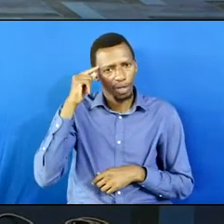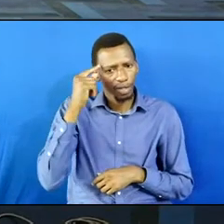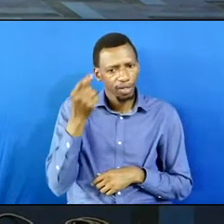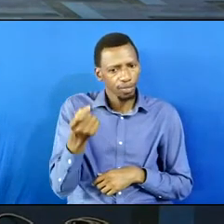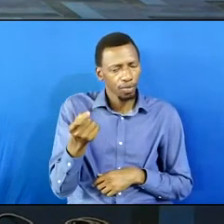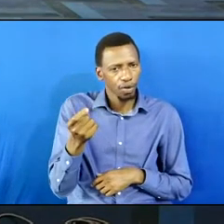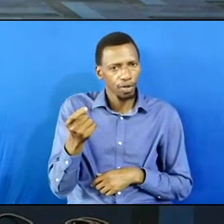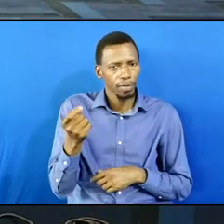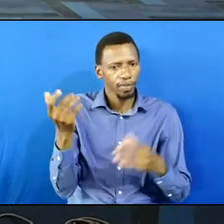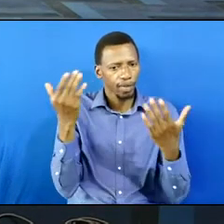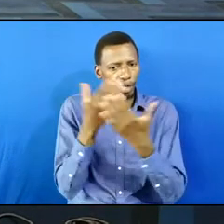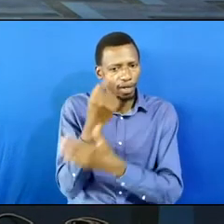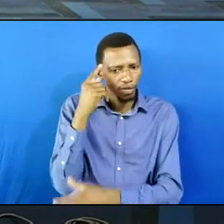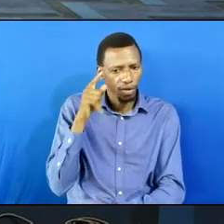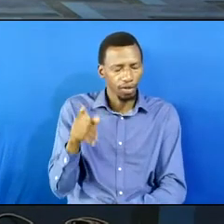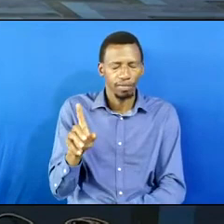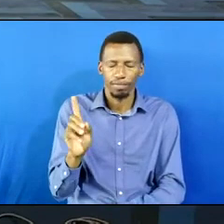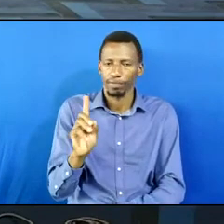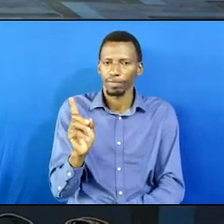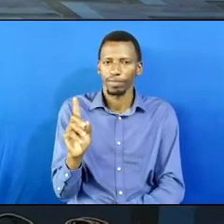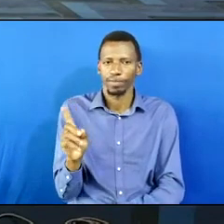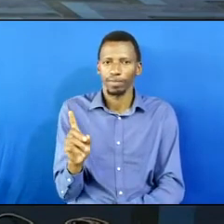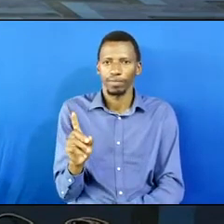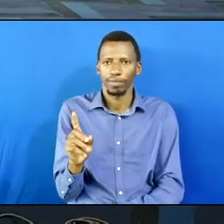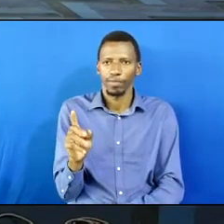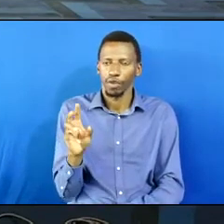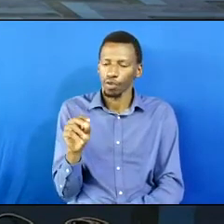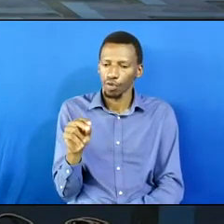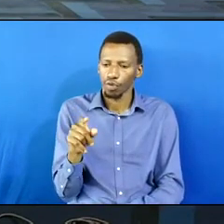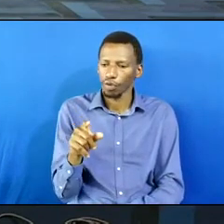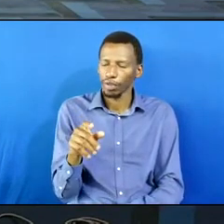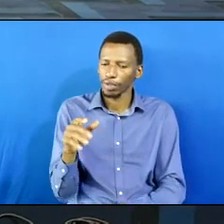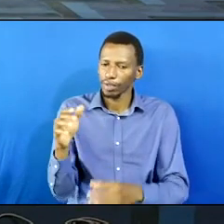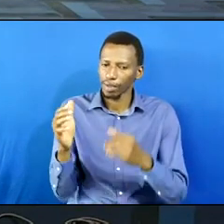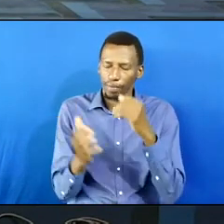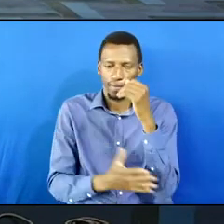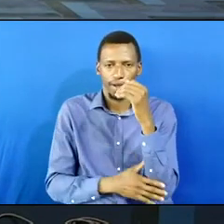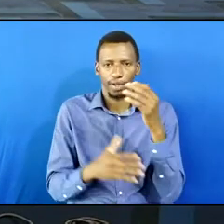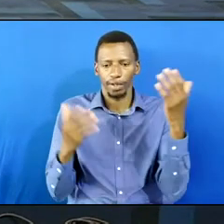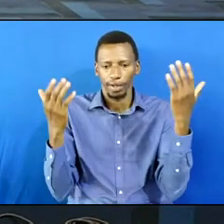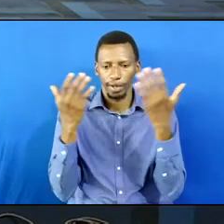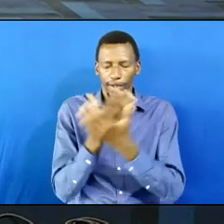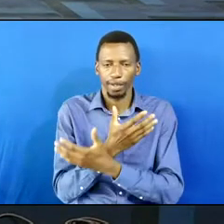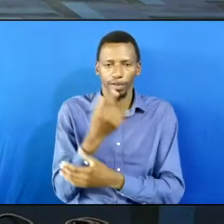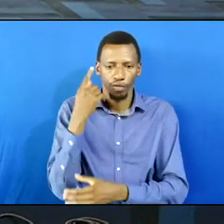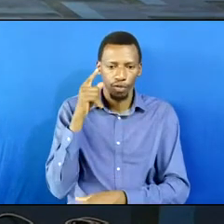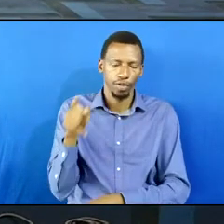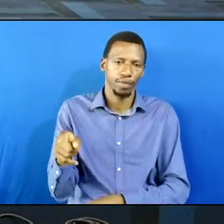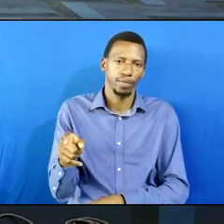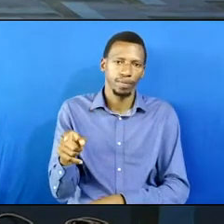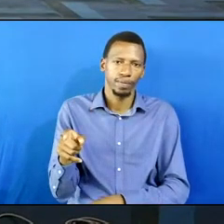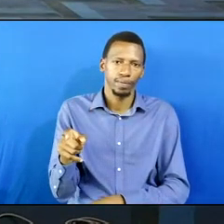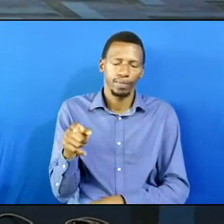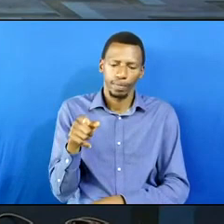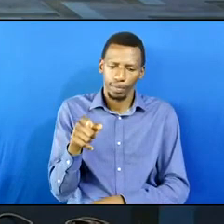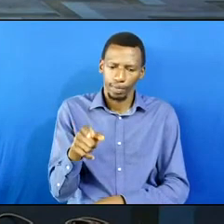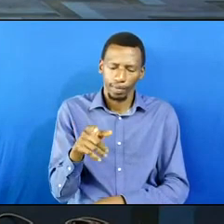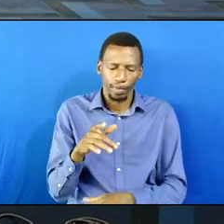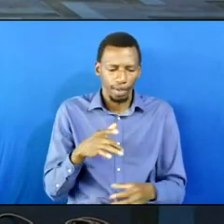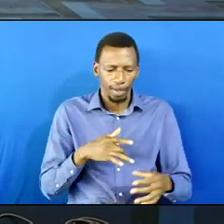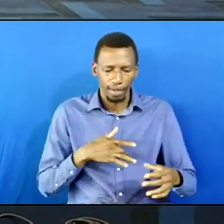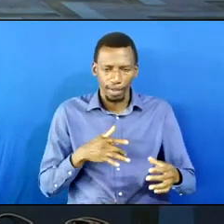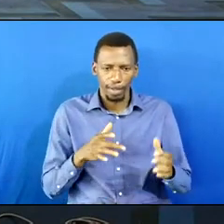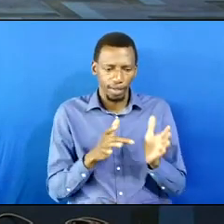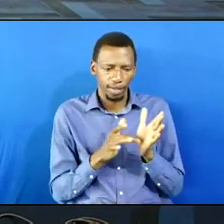night for him? No, it was the baddest night. And this one pained the heart of